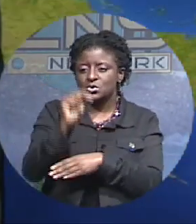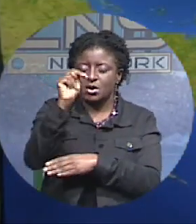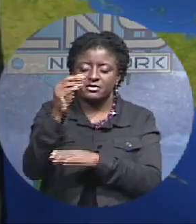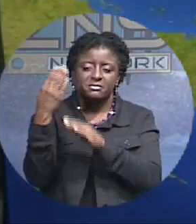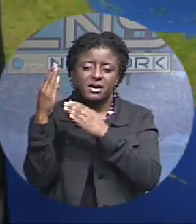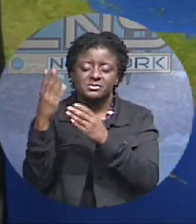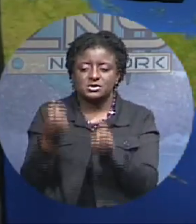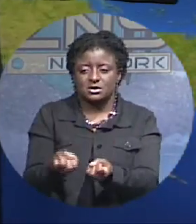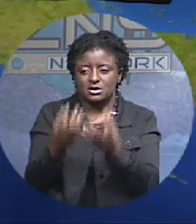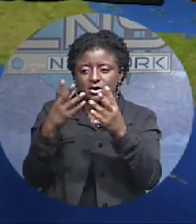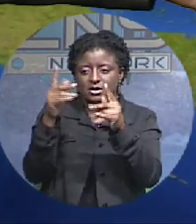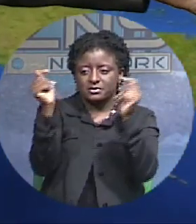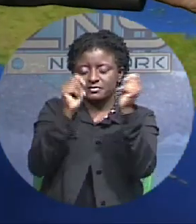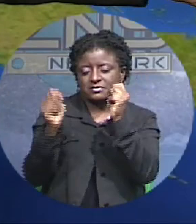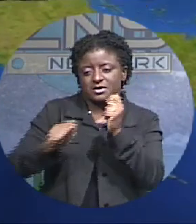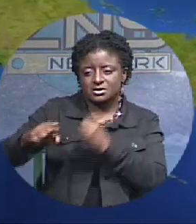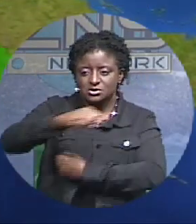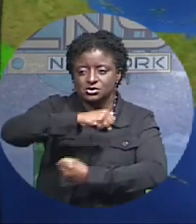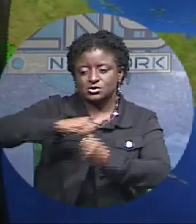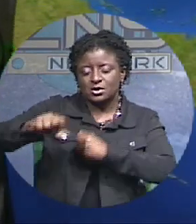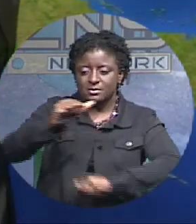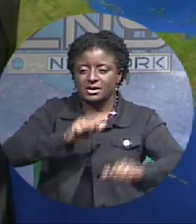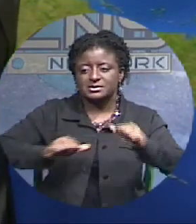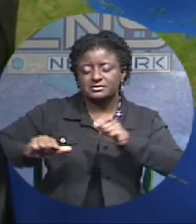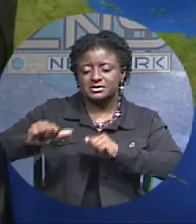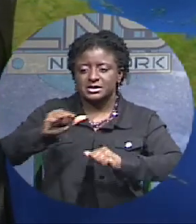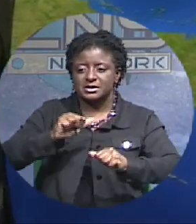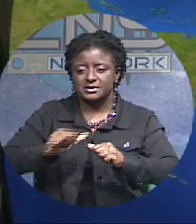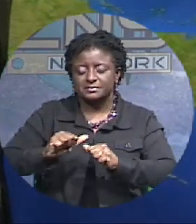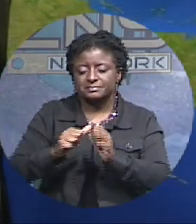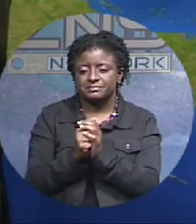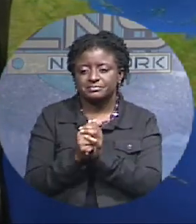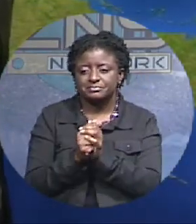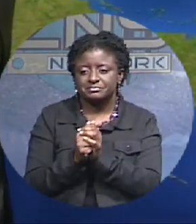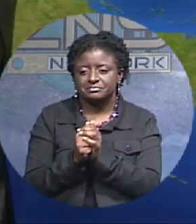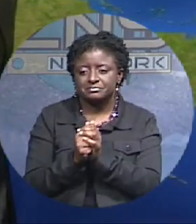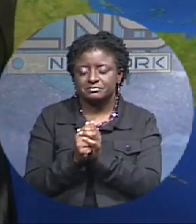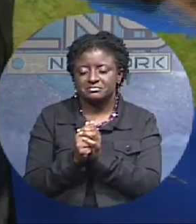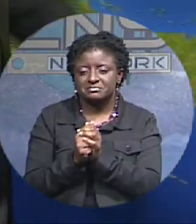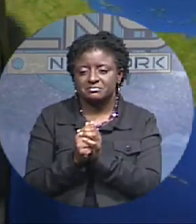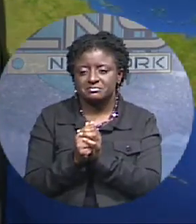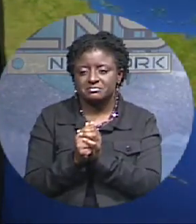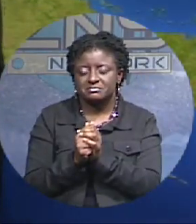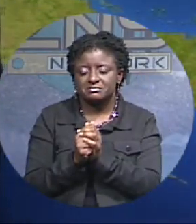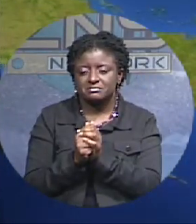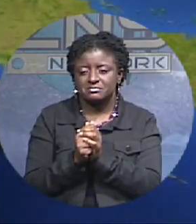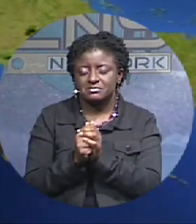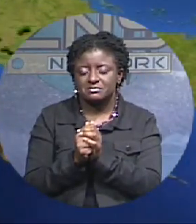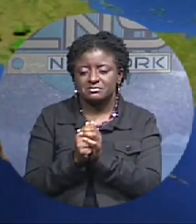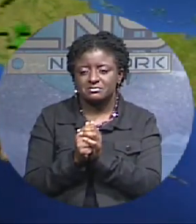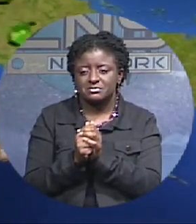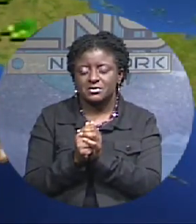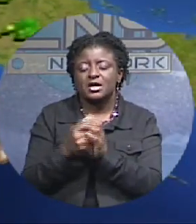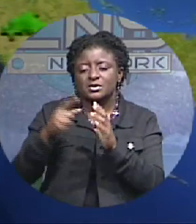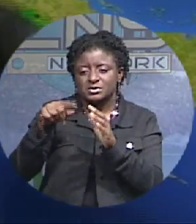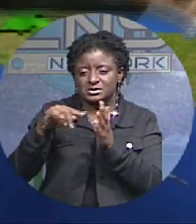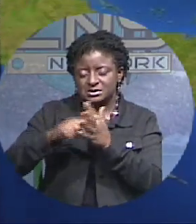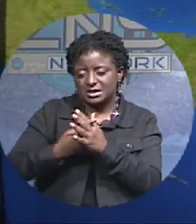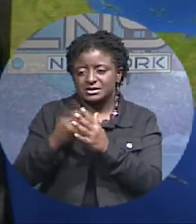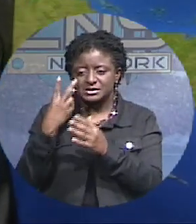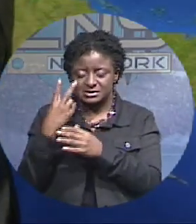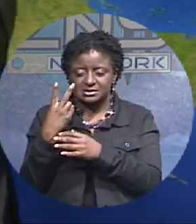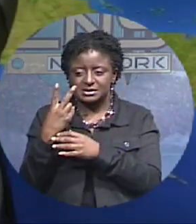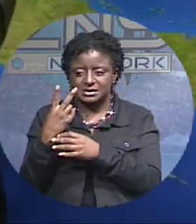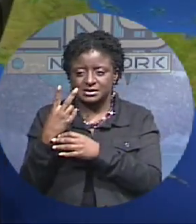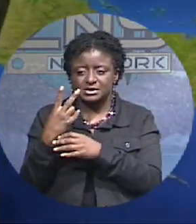activity popping up across it. Taking a look at our radar, this just about right there is when we started to see those showers and thunderstorms pop up